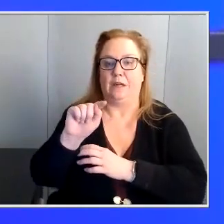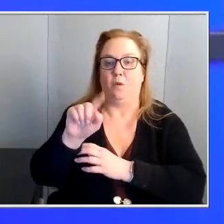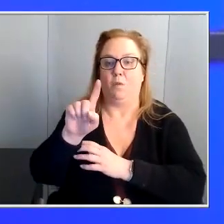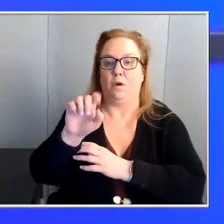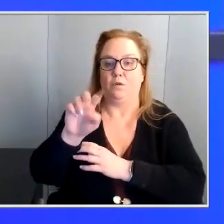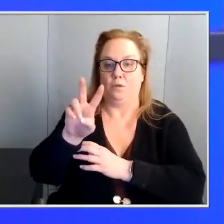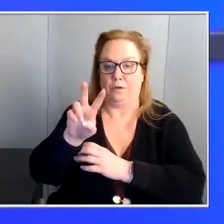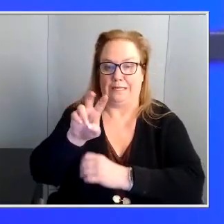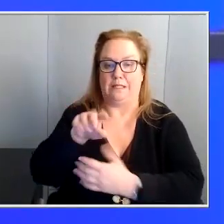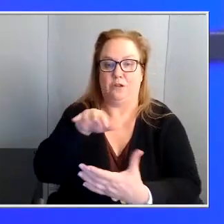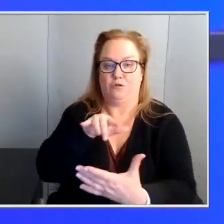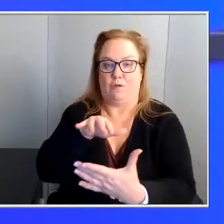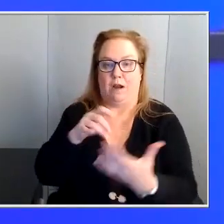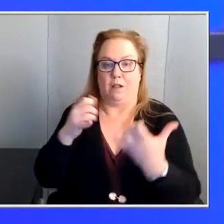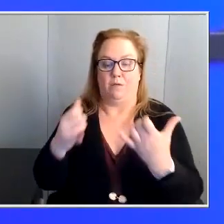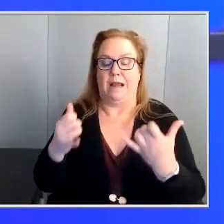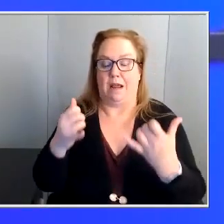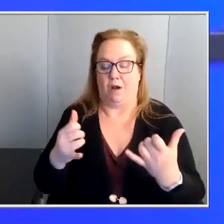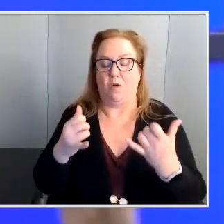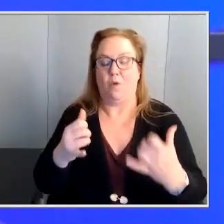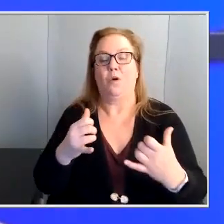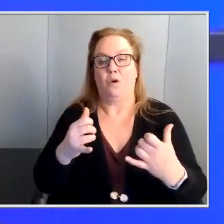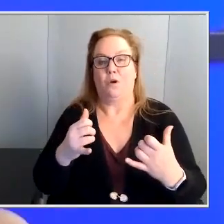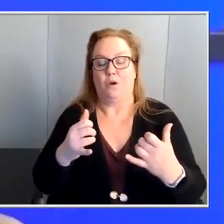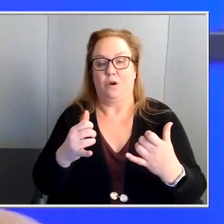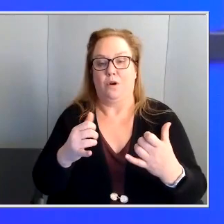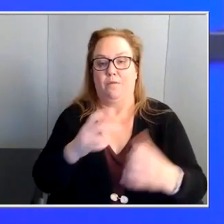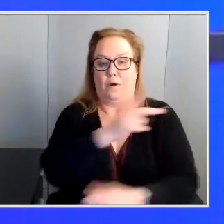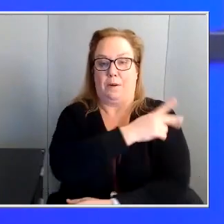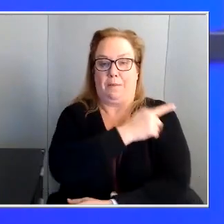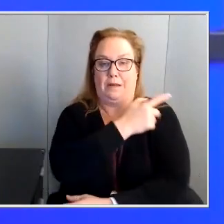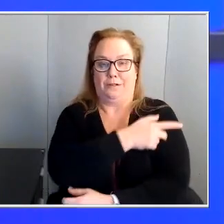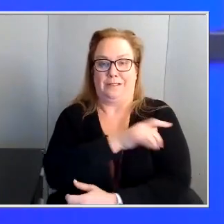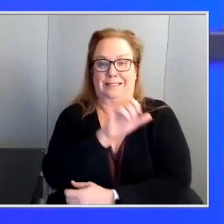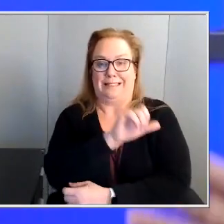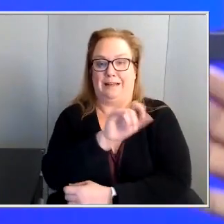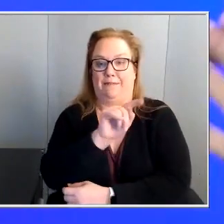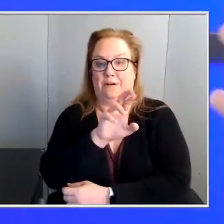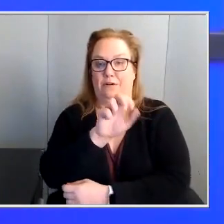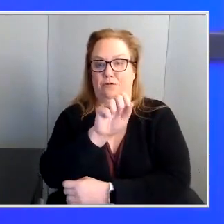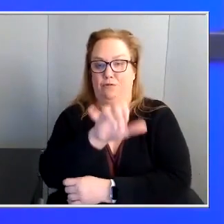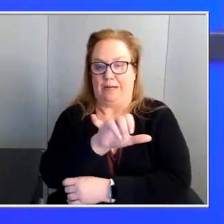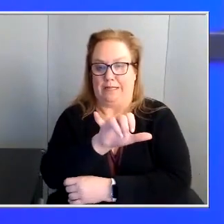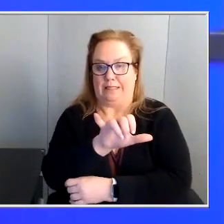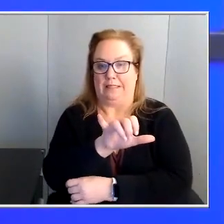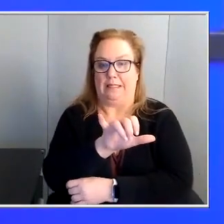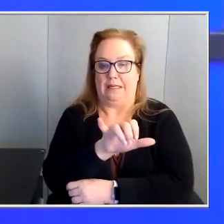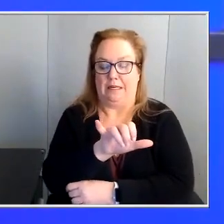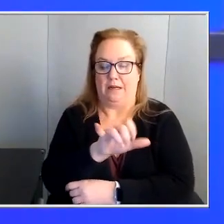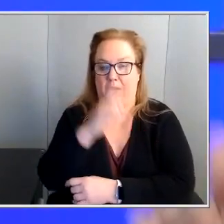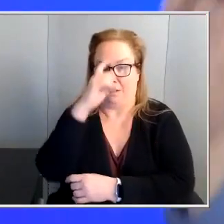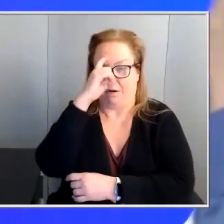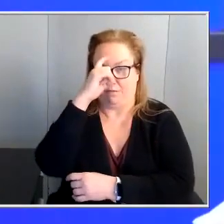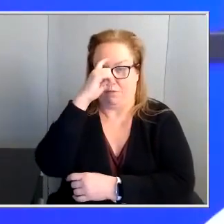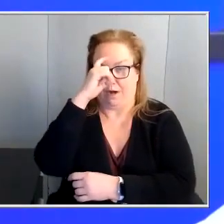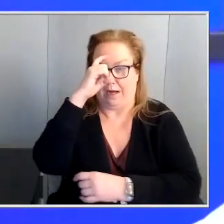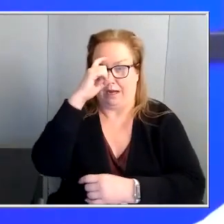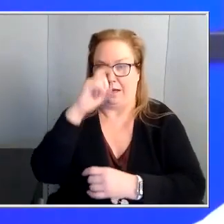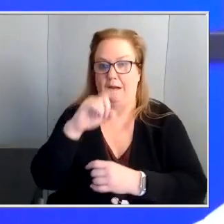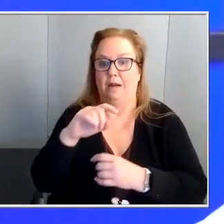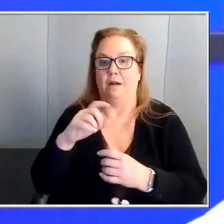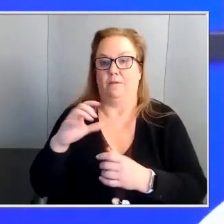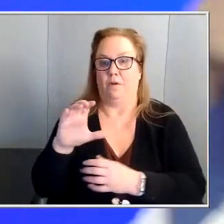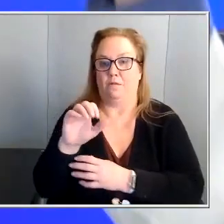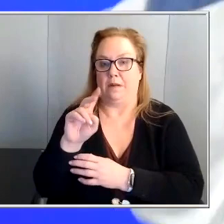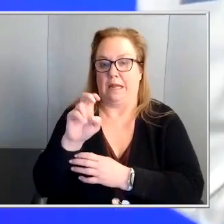clinical trial that we currently have going on right now for patients just like Tracy, who have a brain metastasis from cancer